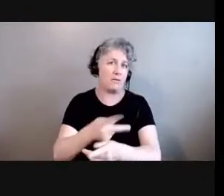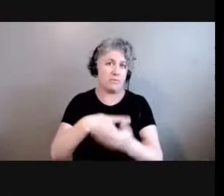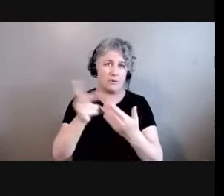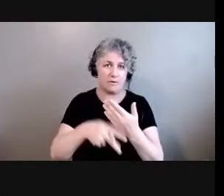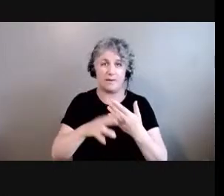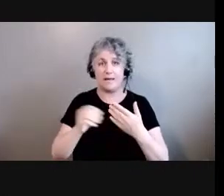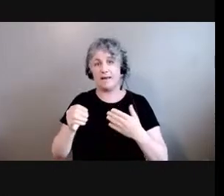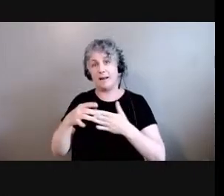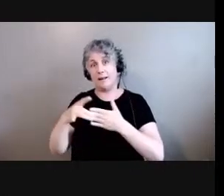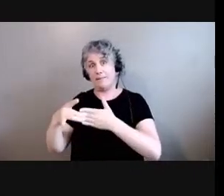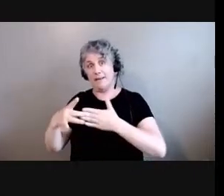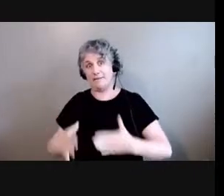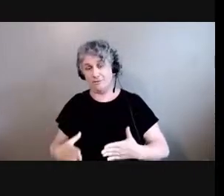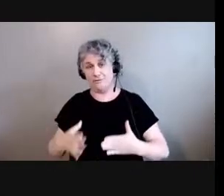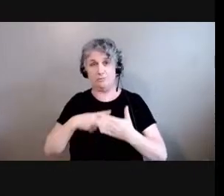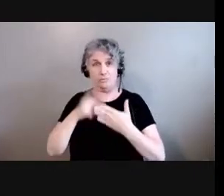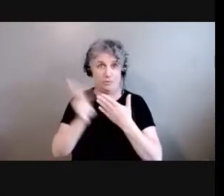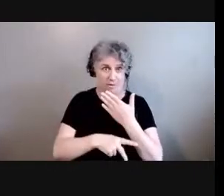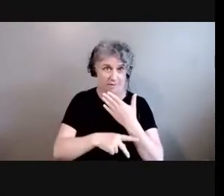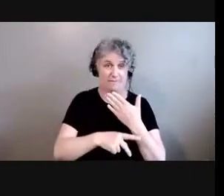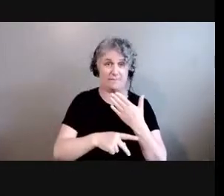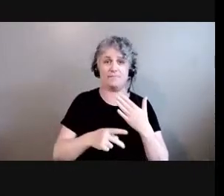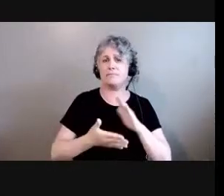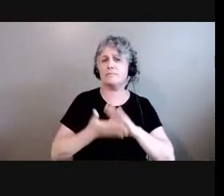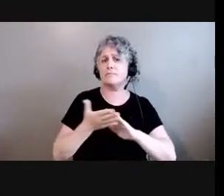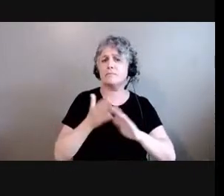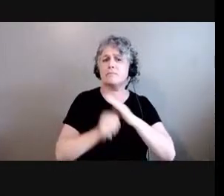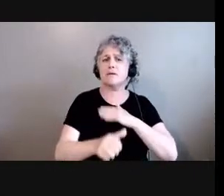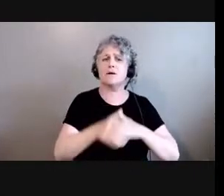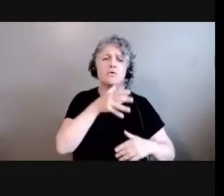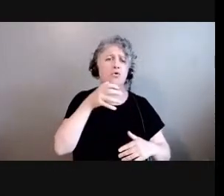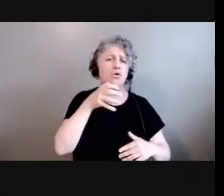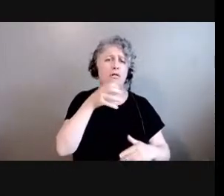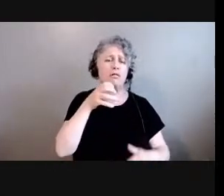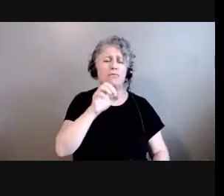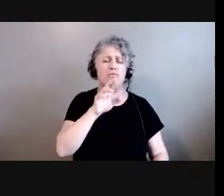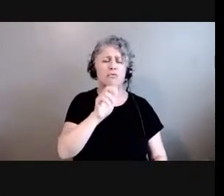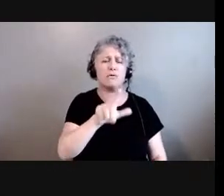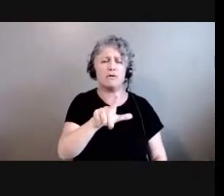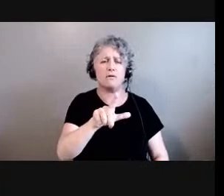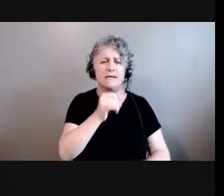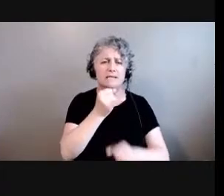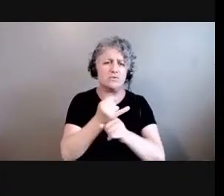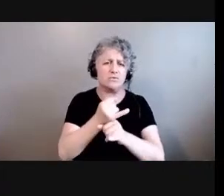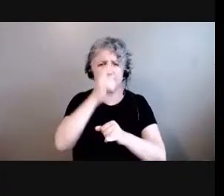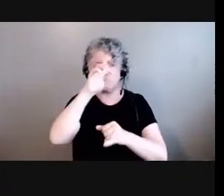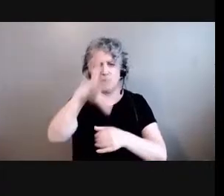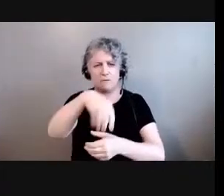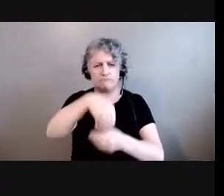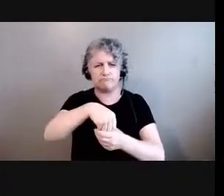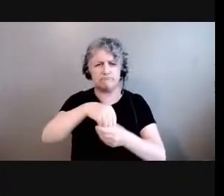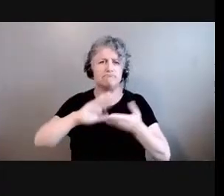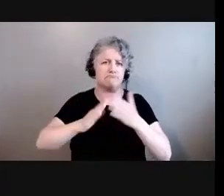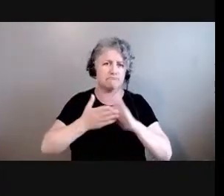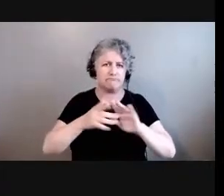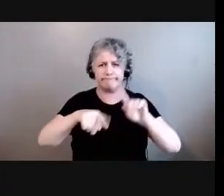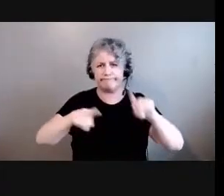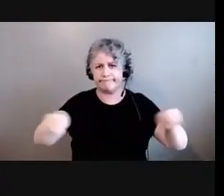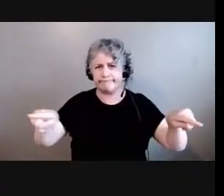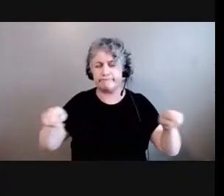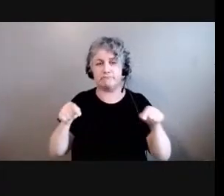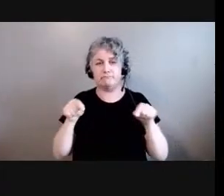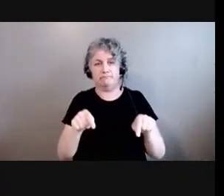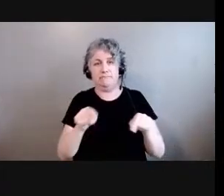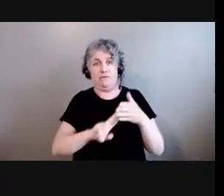Ambassador Program. These are run through the Rural Institute for Inclusive Communities at the University of Montana.